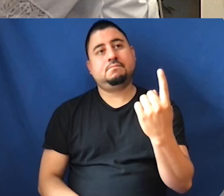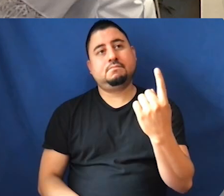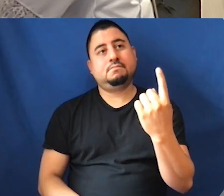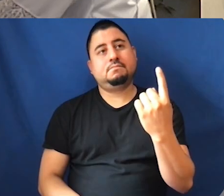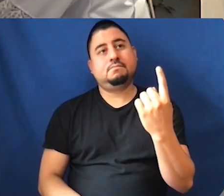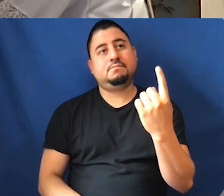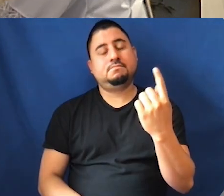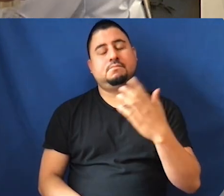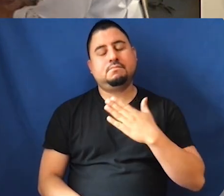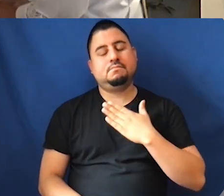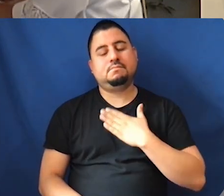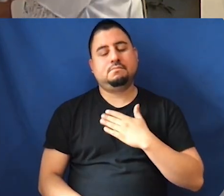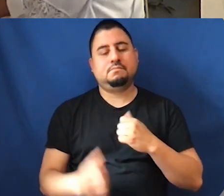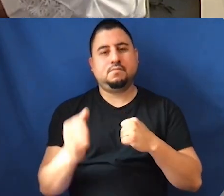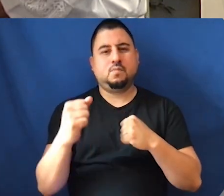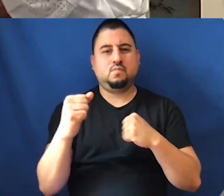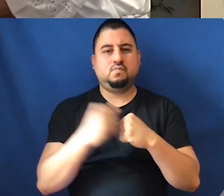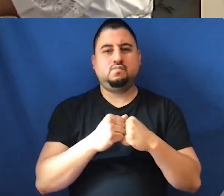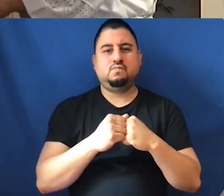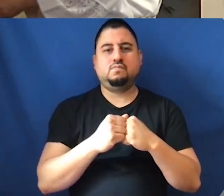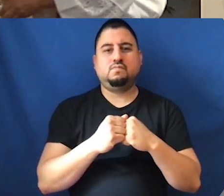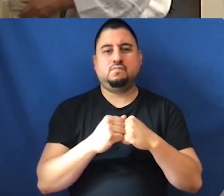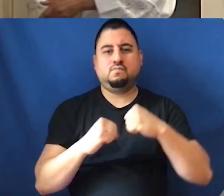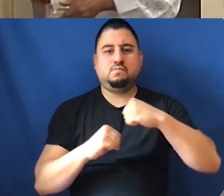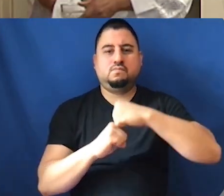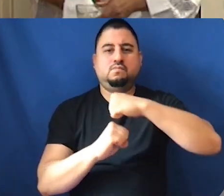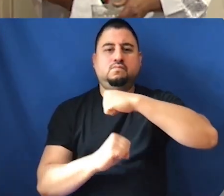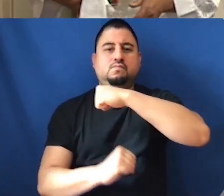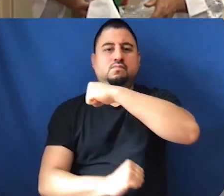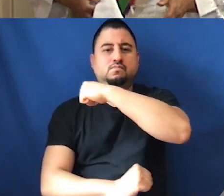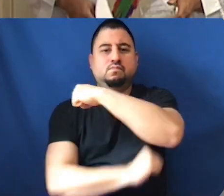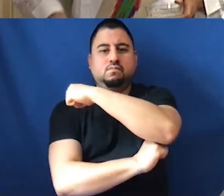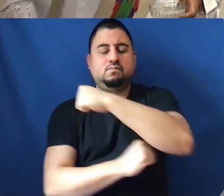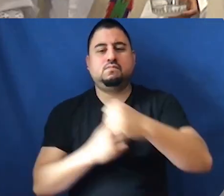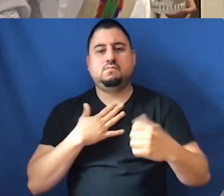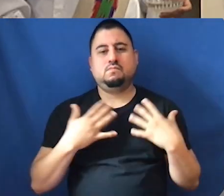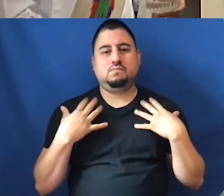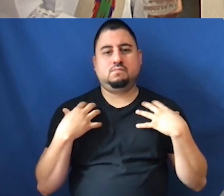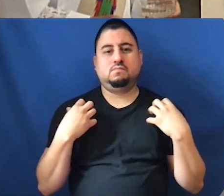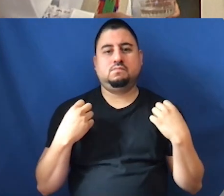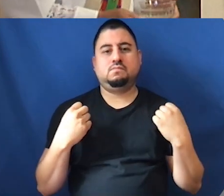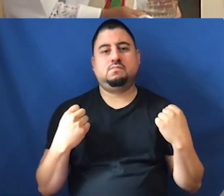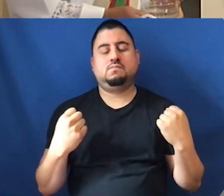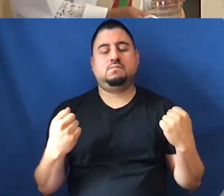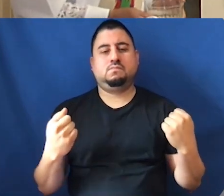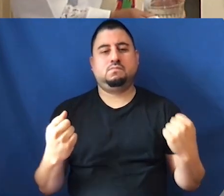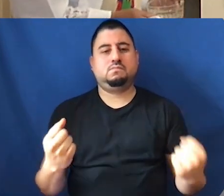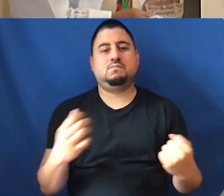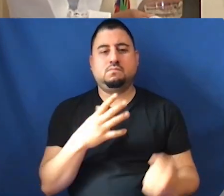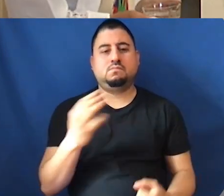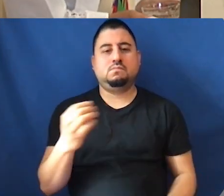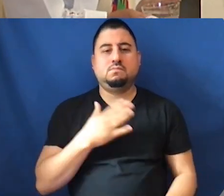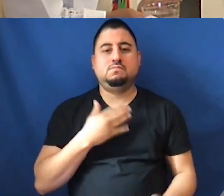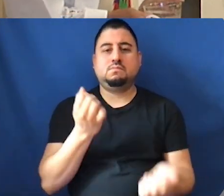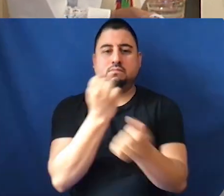is my rock, my strength, and my